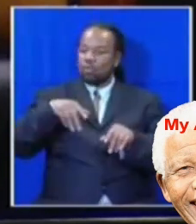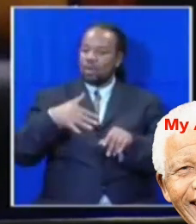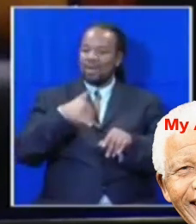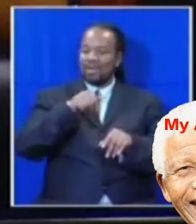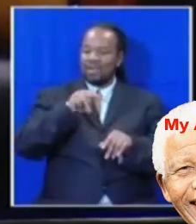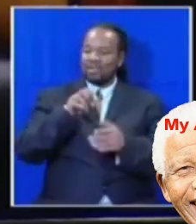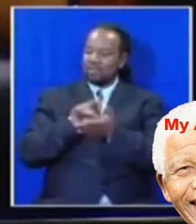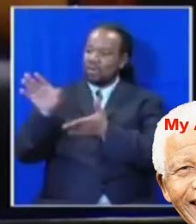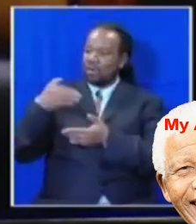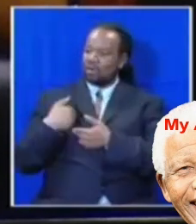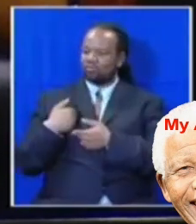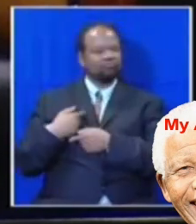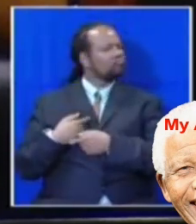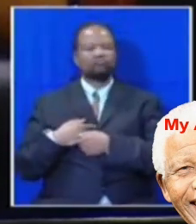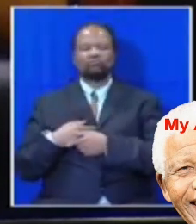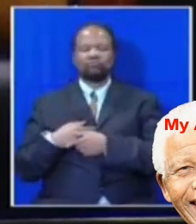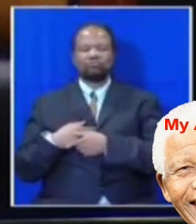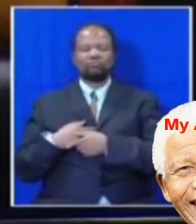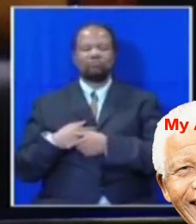now, please?